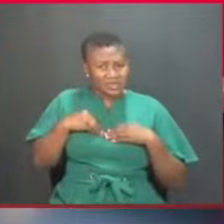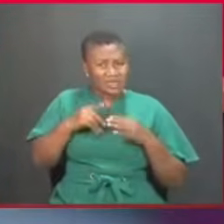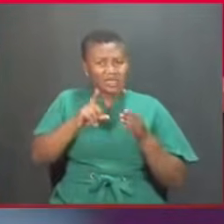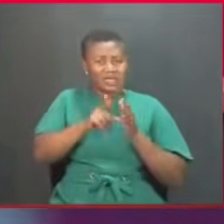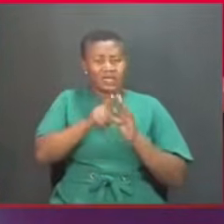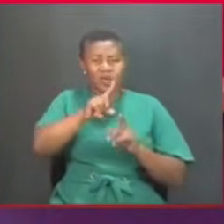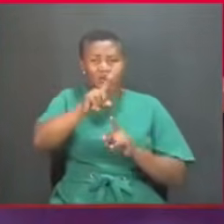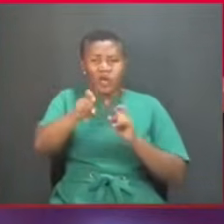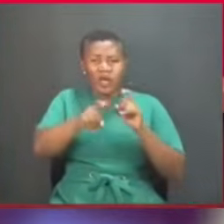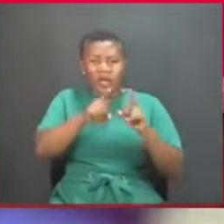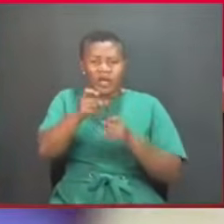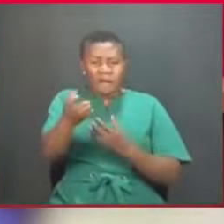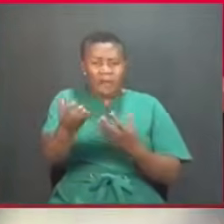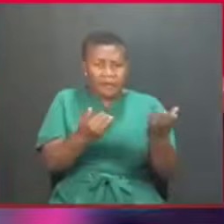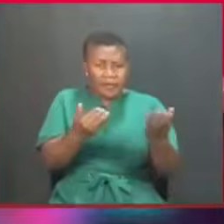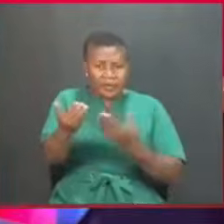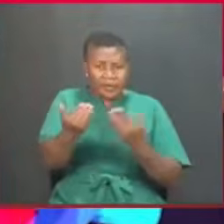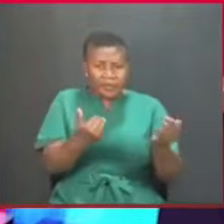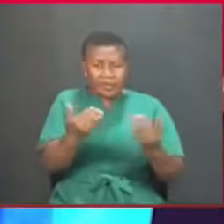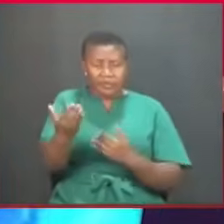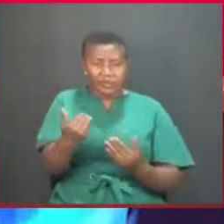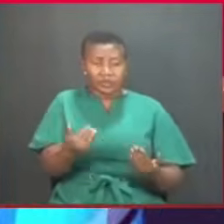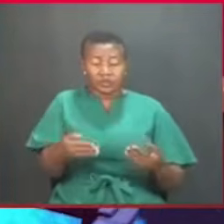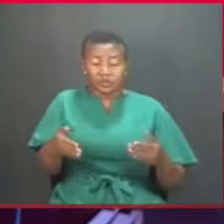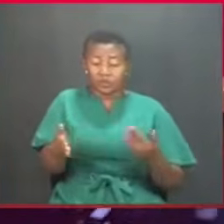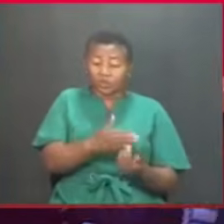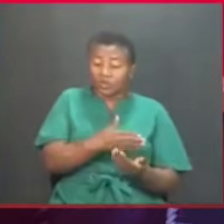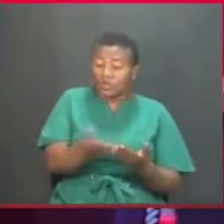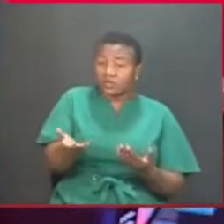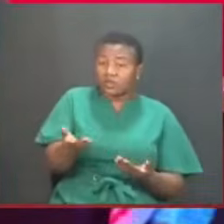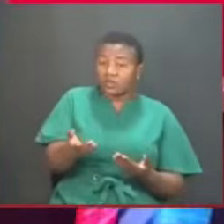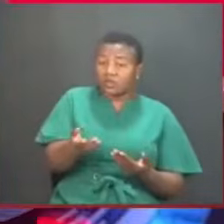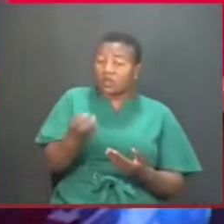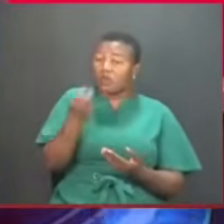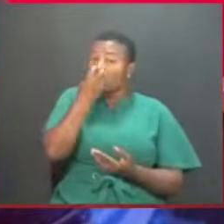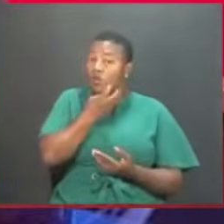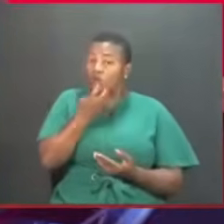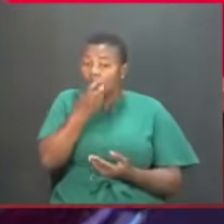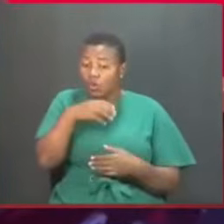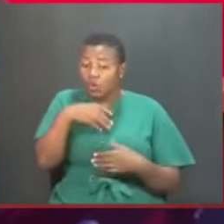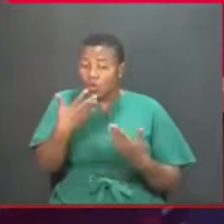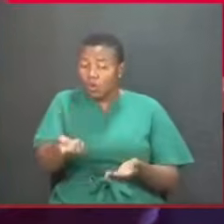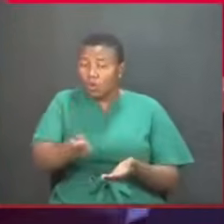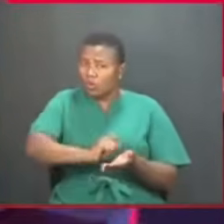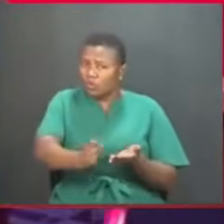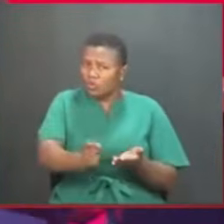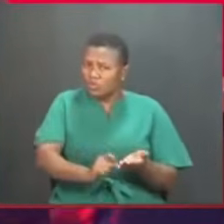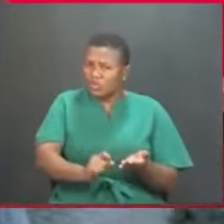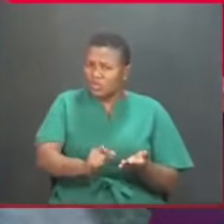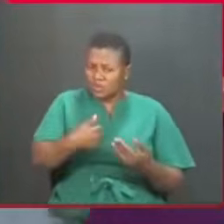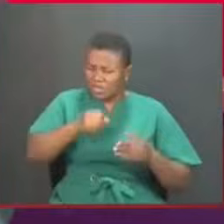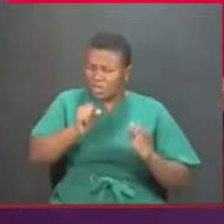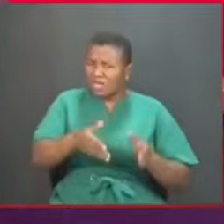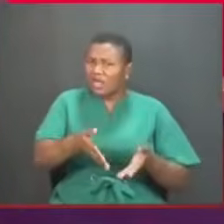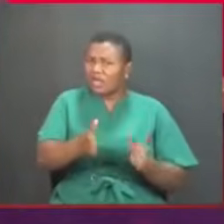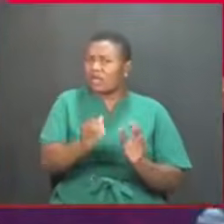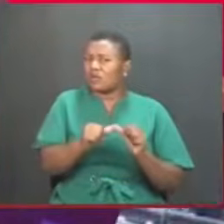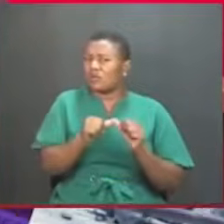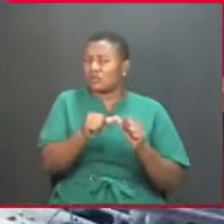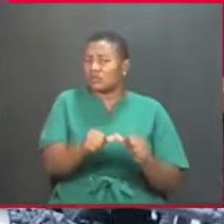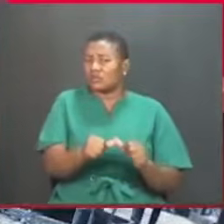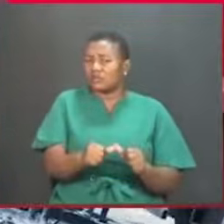whether it's oral or written. The rules are clear on that. Then we can allow you to go on.